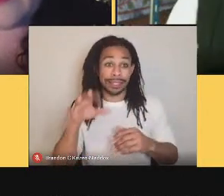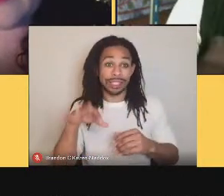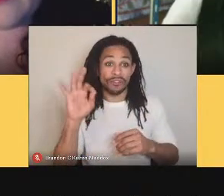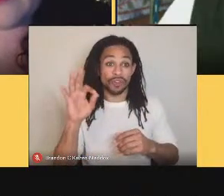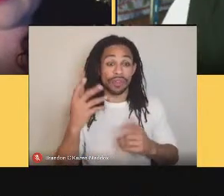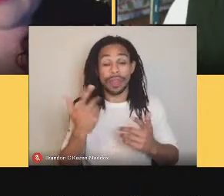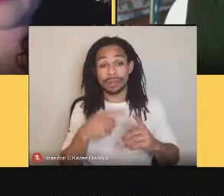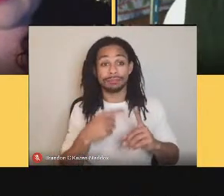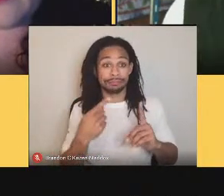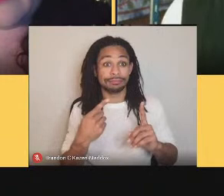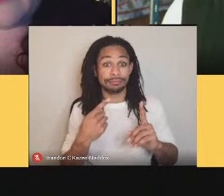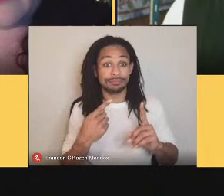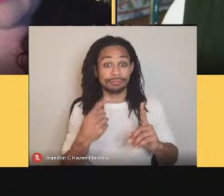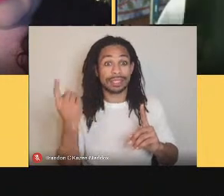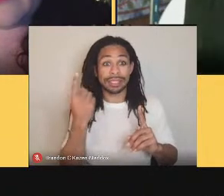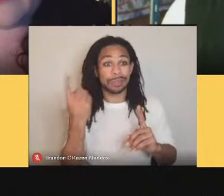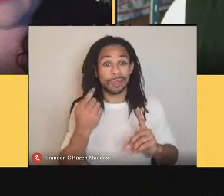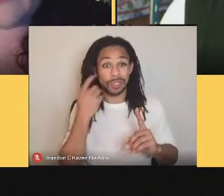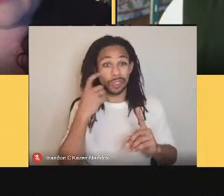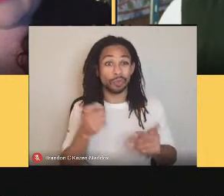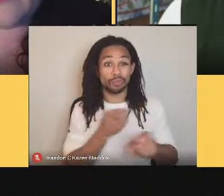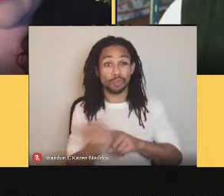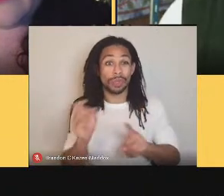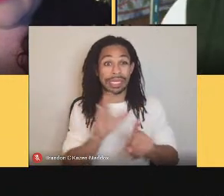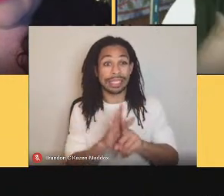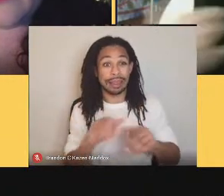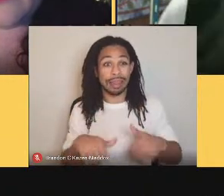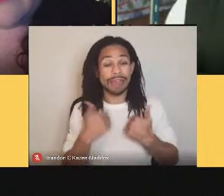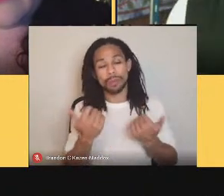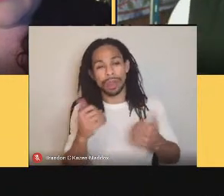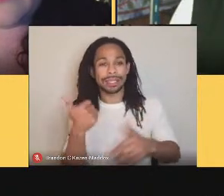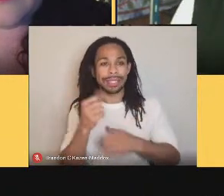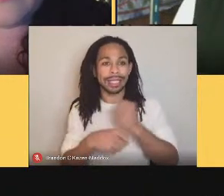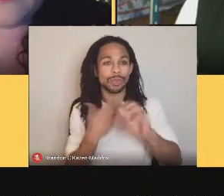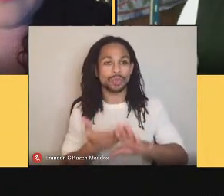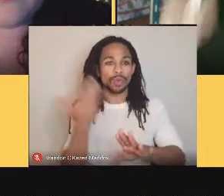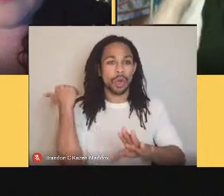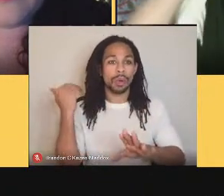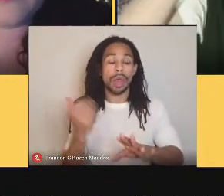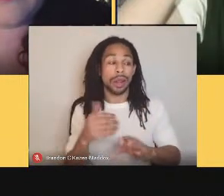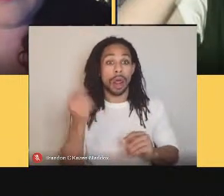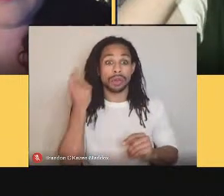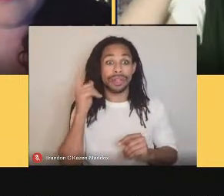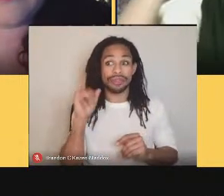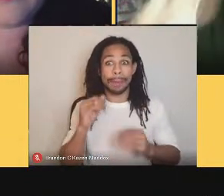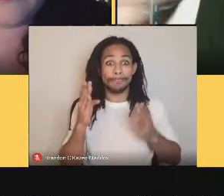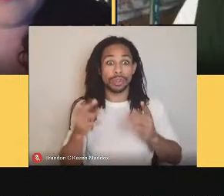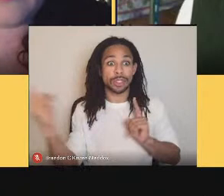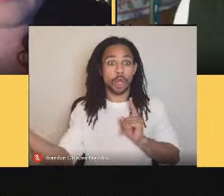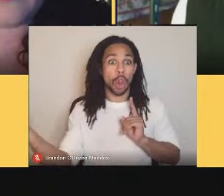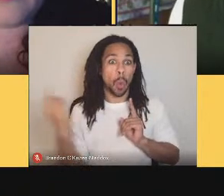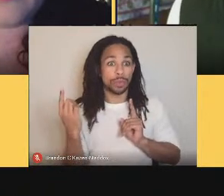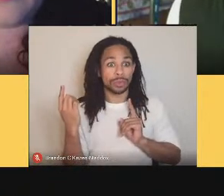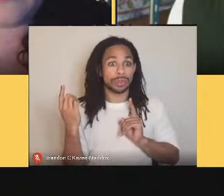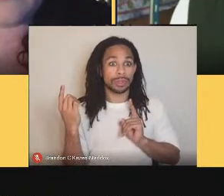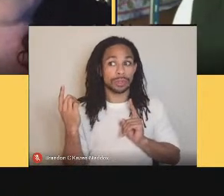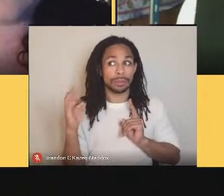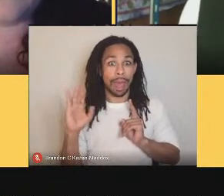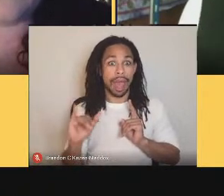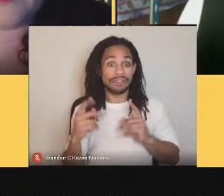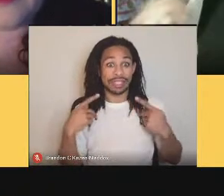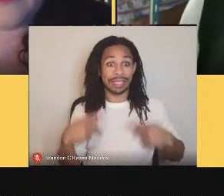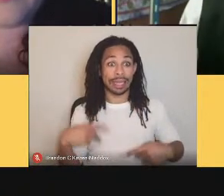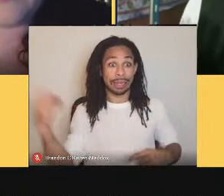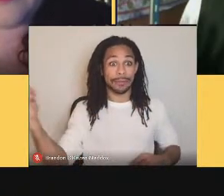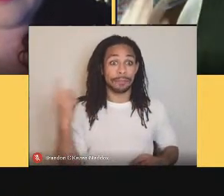who essentially ruined his life 10 years ago is close by. Somebody he's thought about every single day,